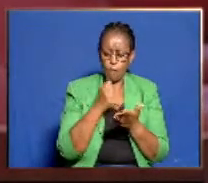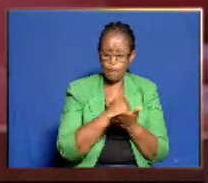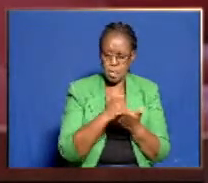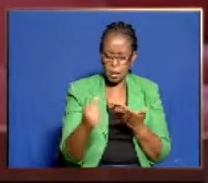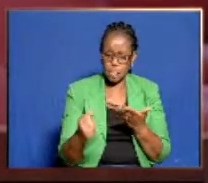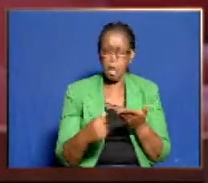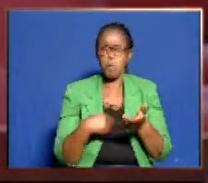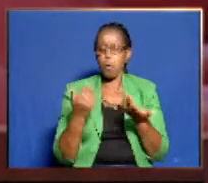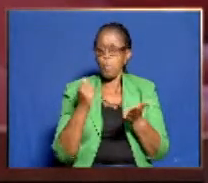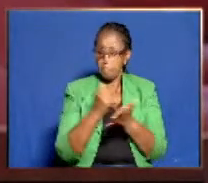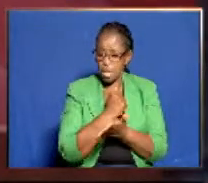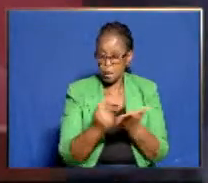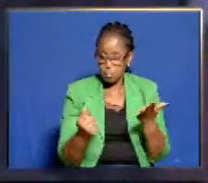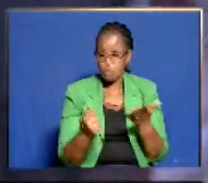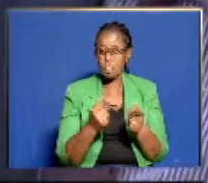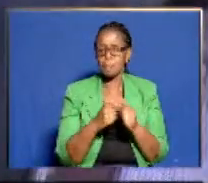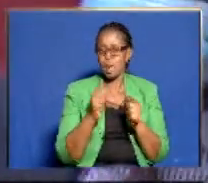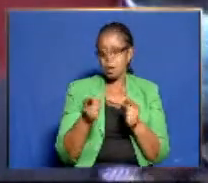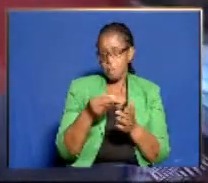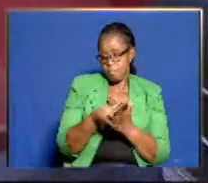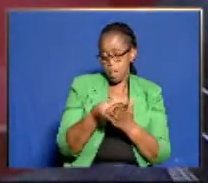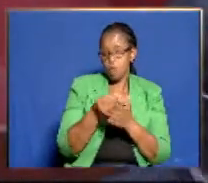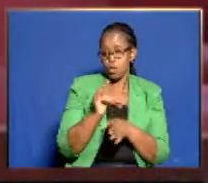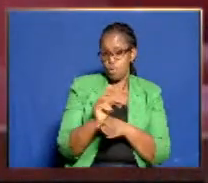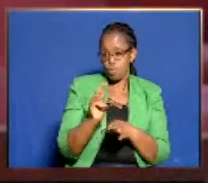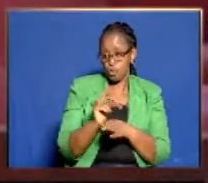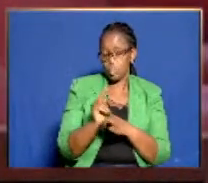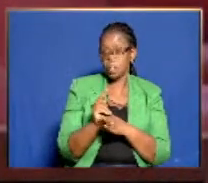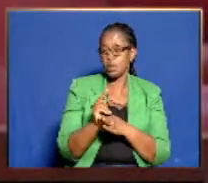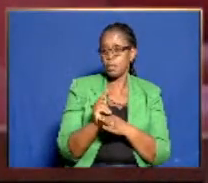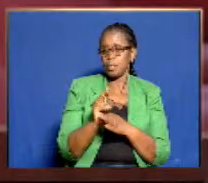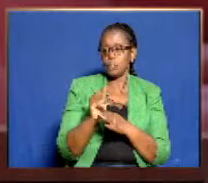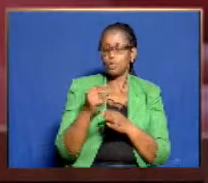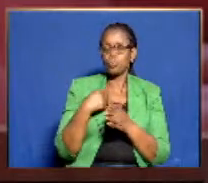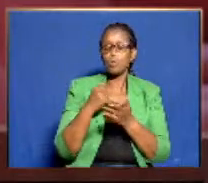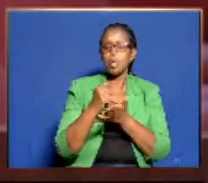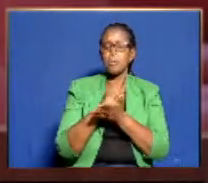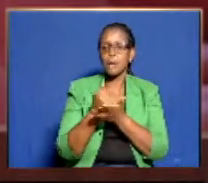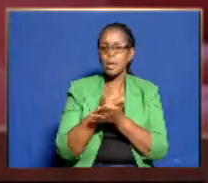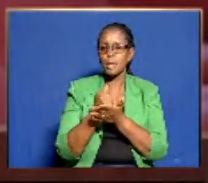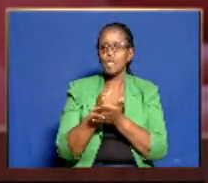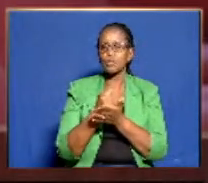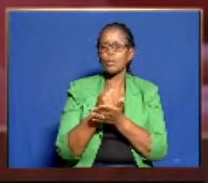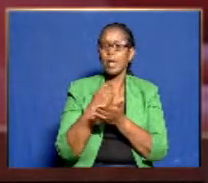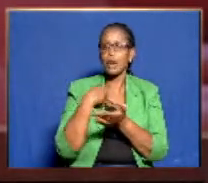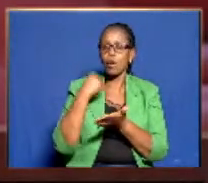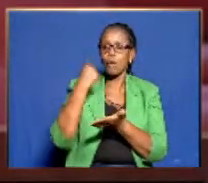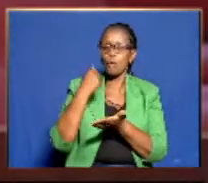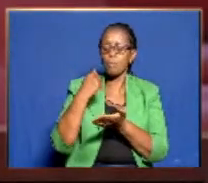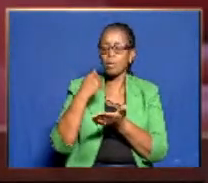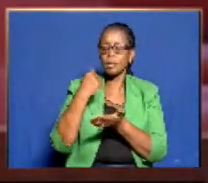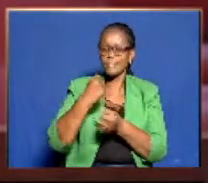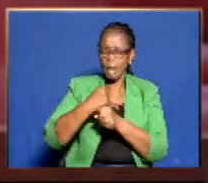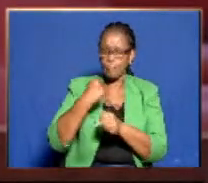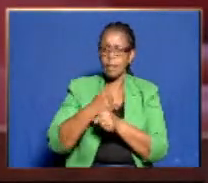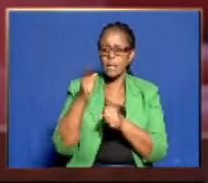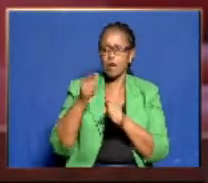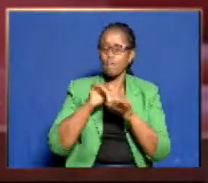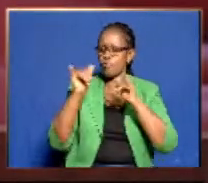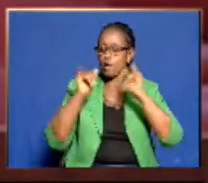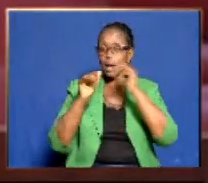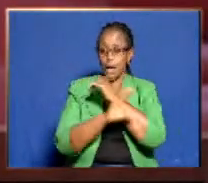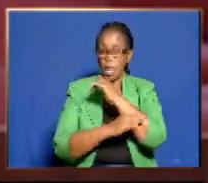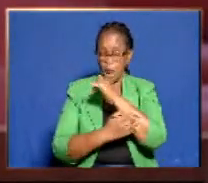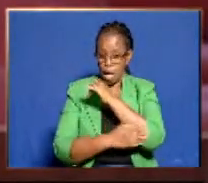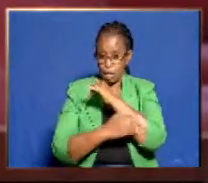fees, and the money was utilized to fund immigration attaches in foreign missions. Honorable Speaker, there's a